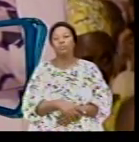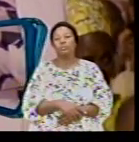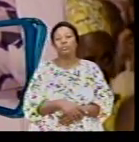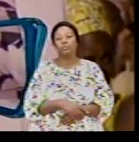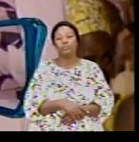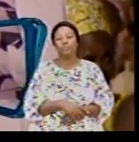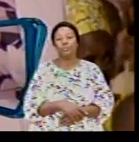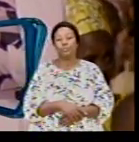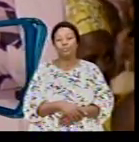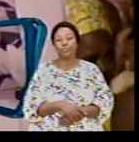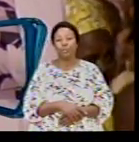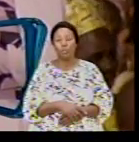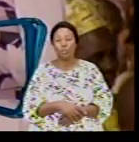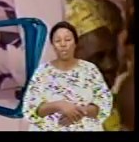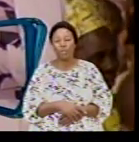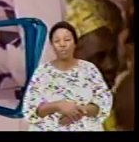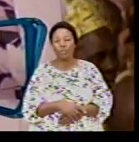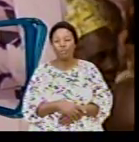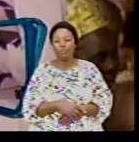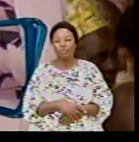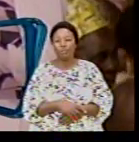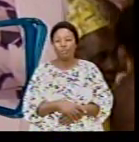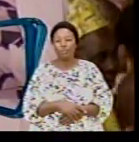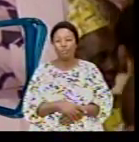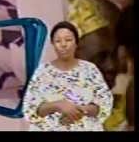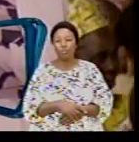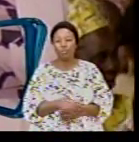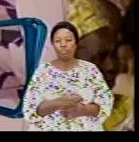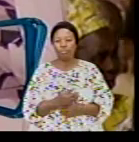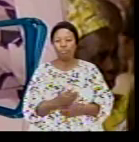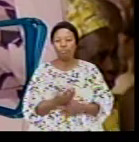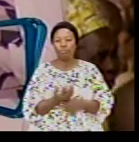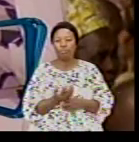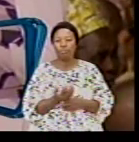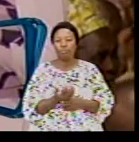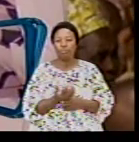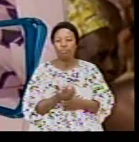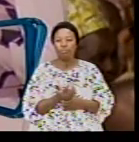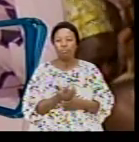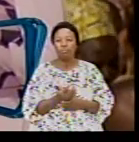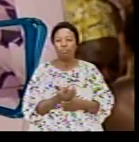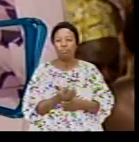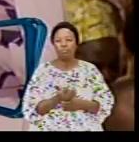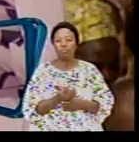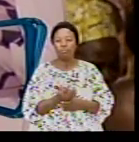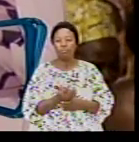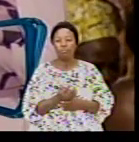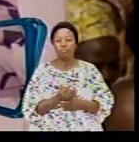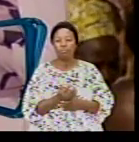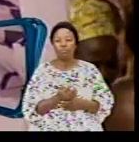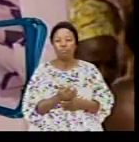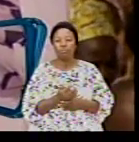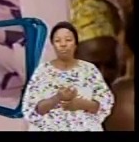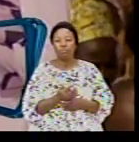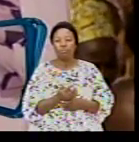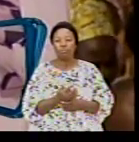for those who are giving their life to Christ online. You fill the form